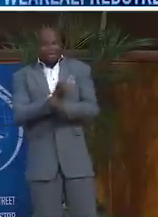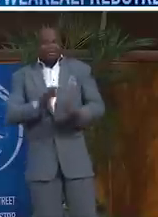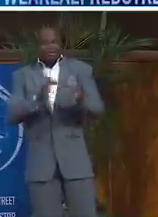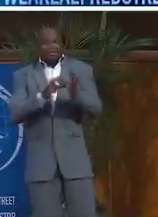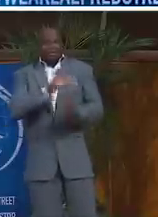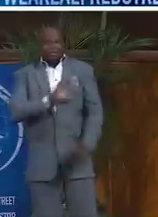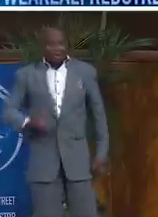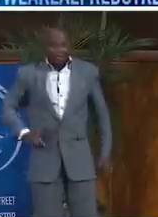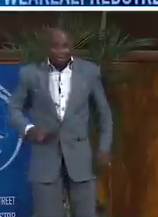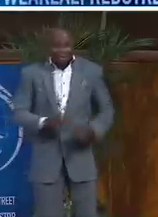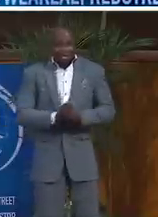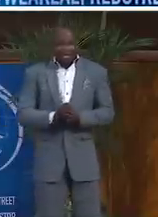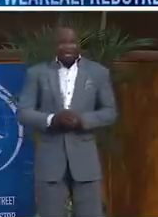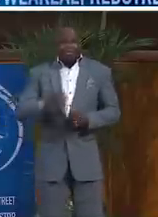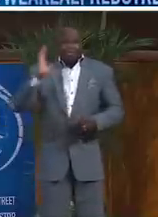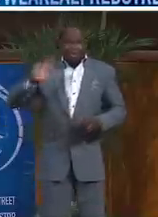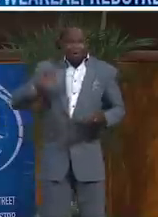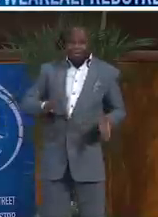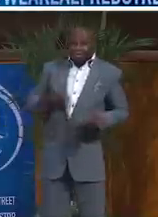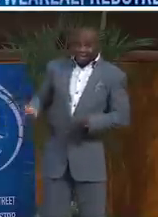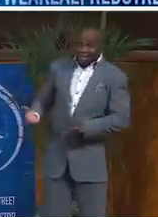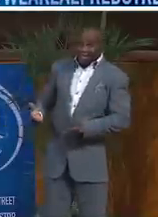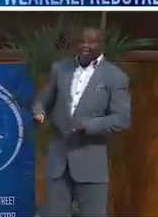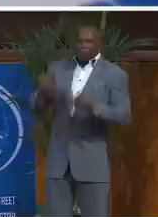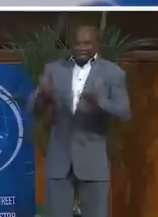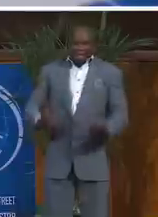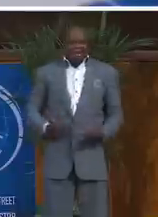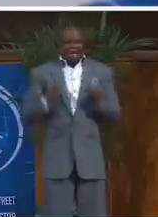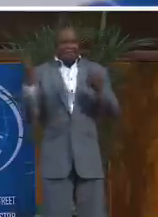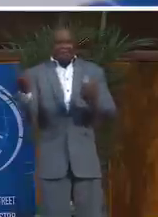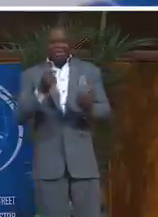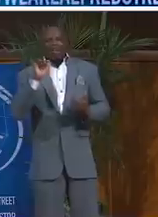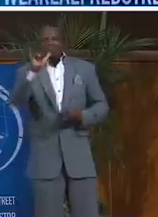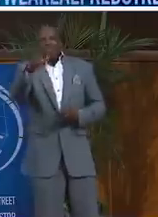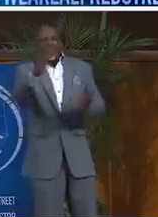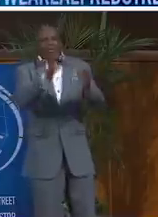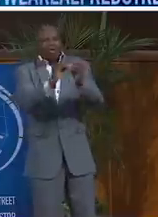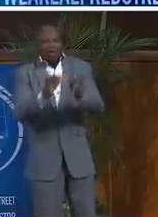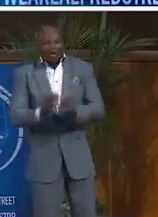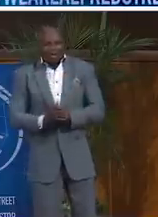Jesus Christ, which was dead, but is alive forevermore.